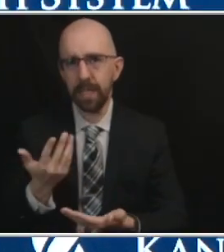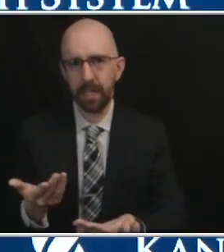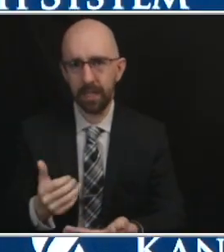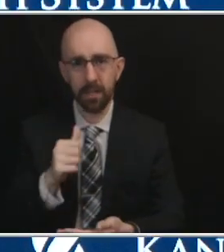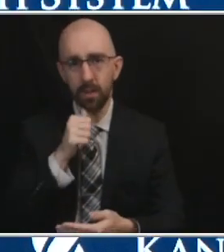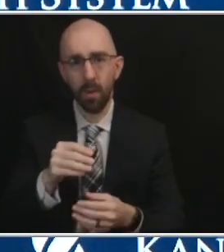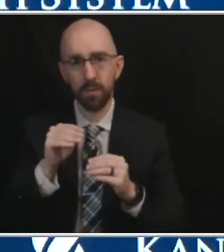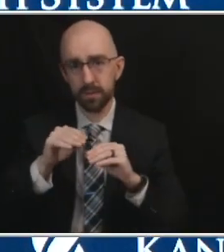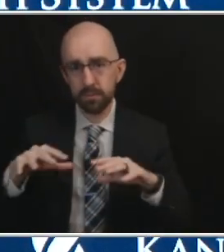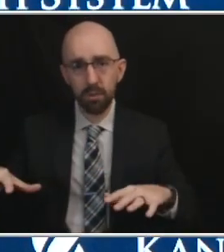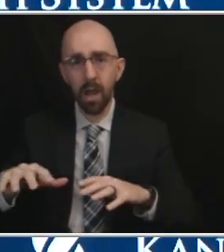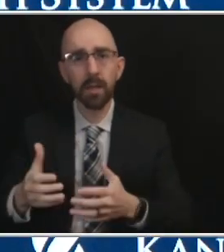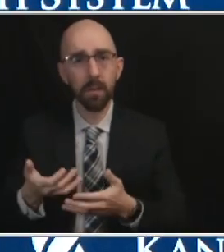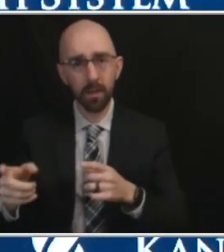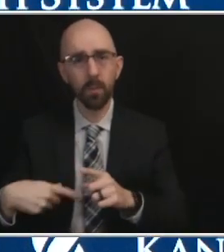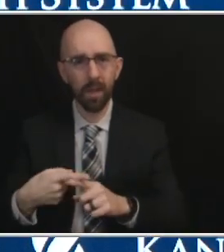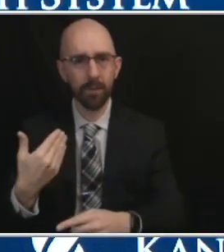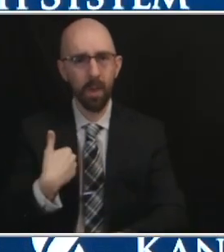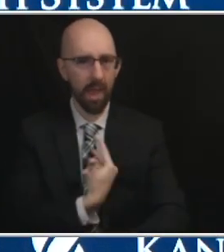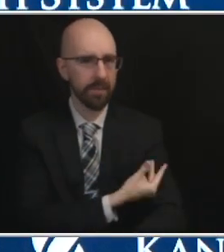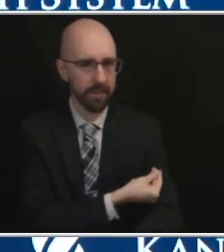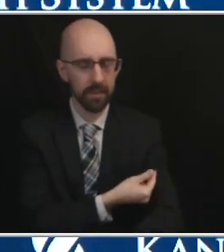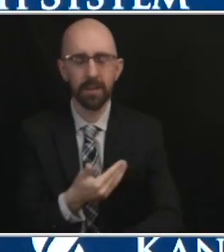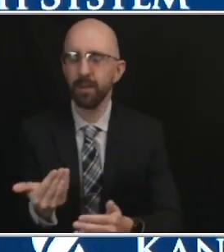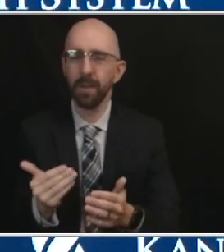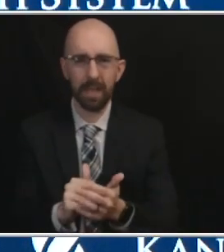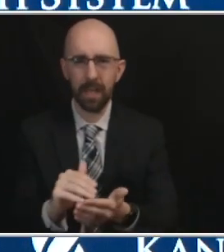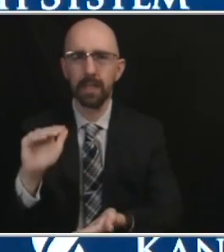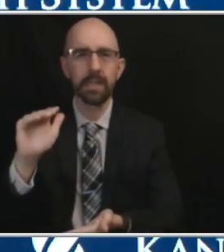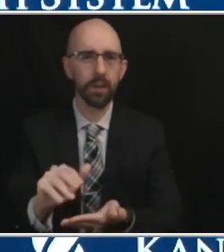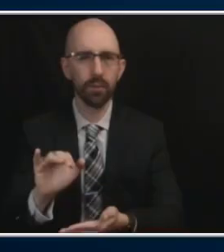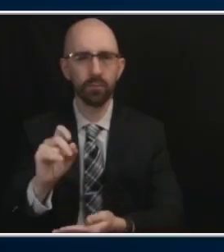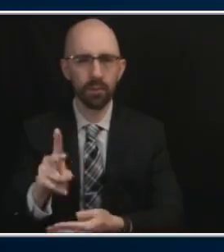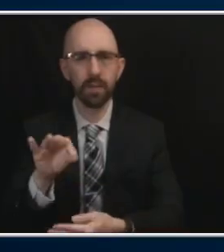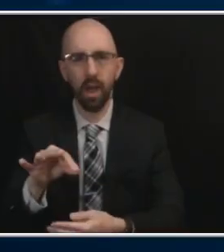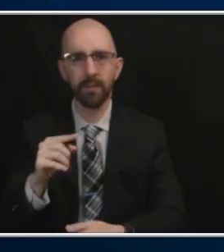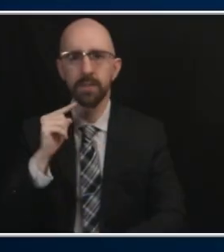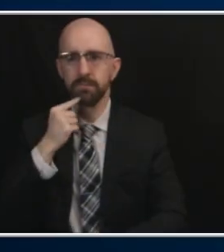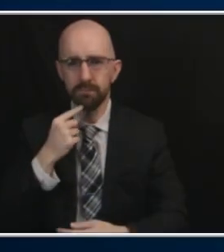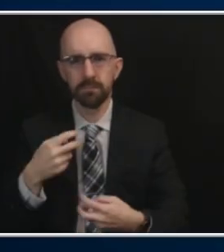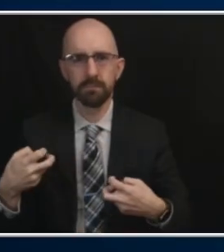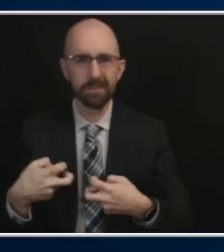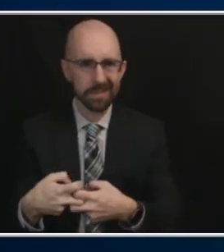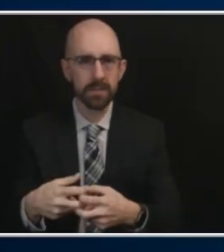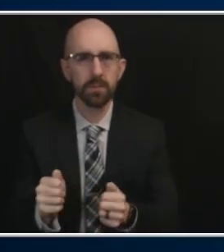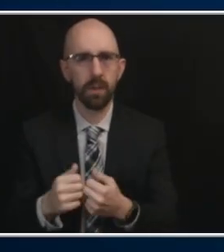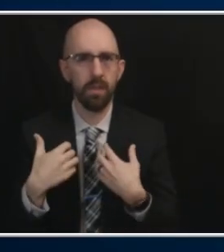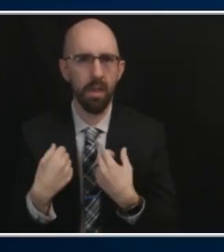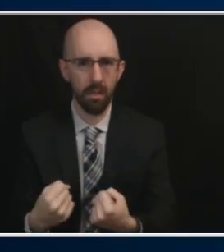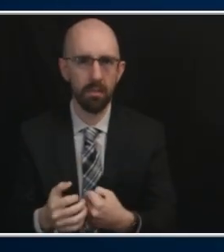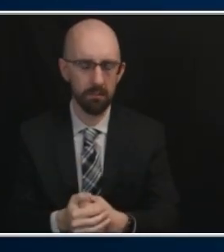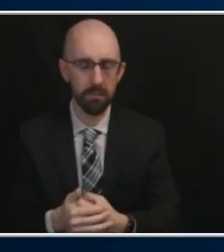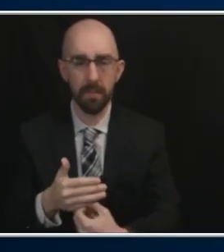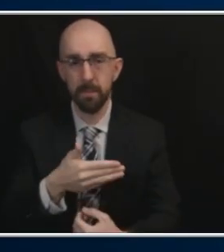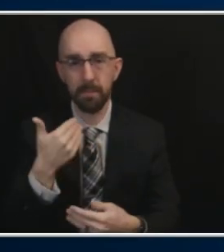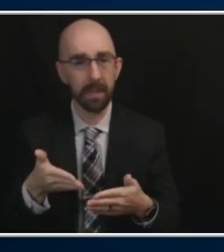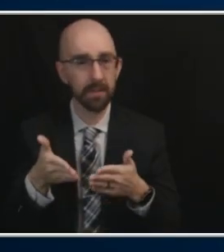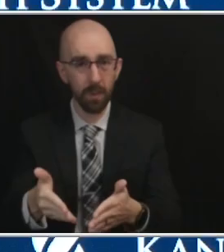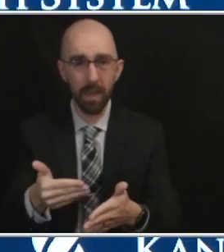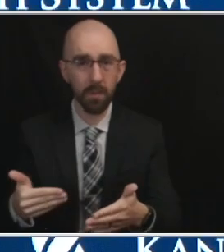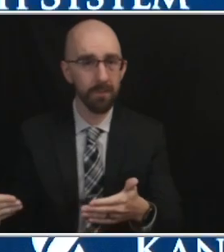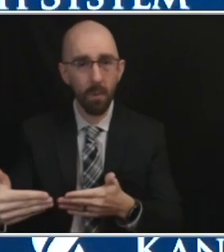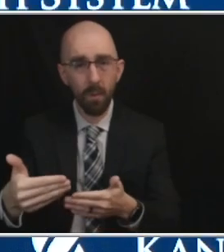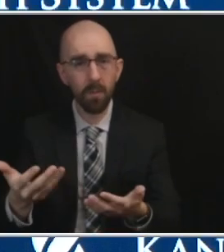much, and you have certainly decreased risk of those severe complications. So the best path moving forward is to check